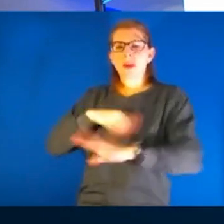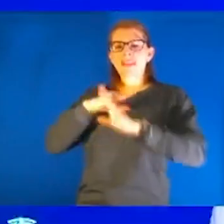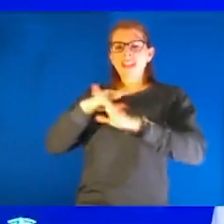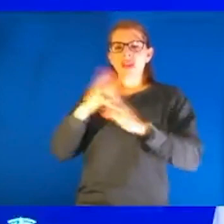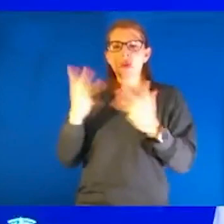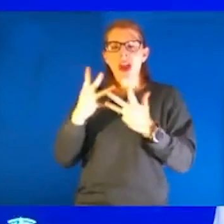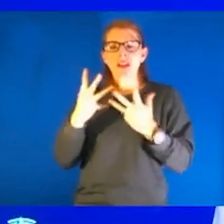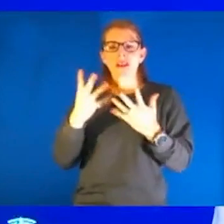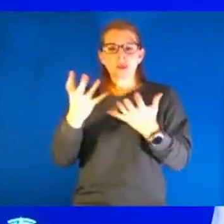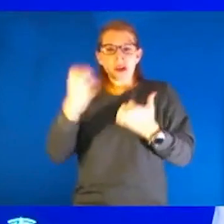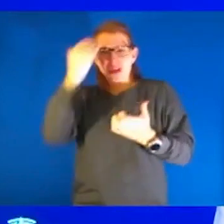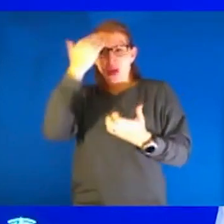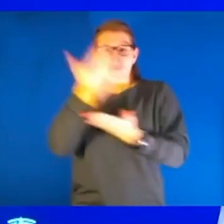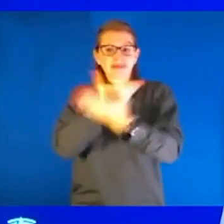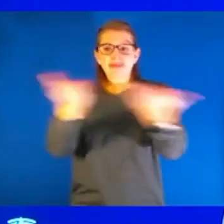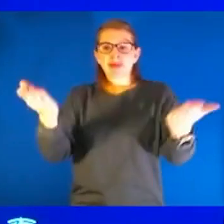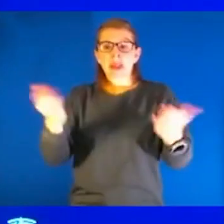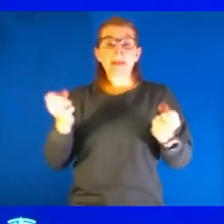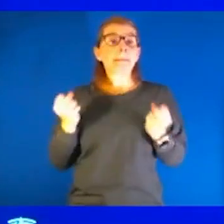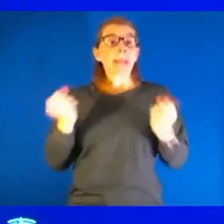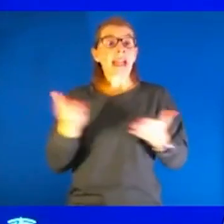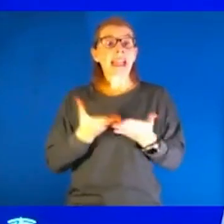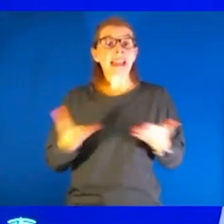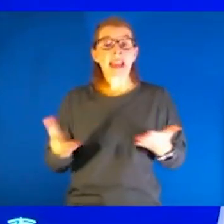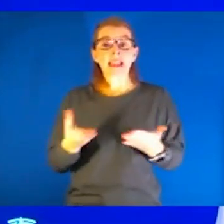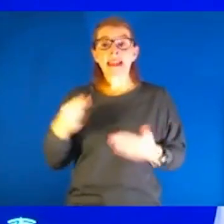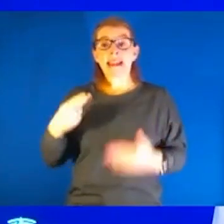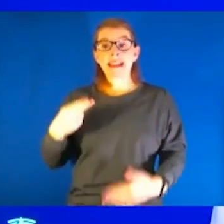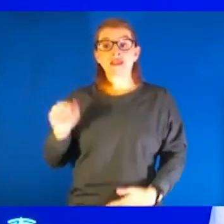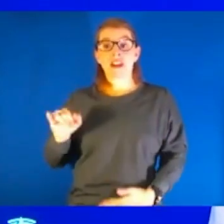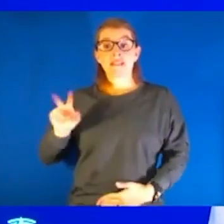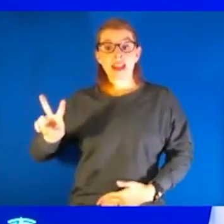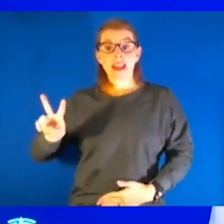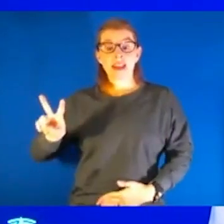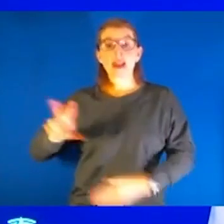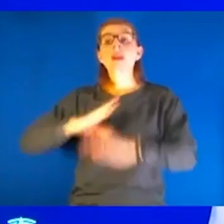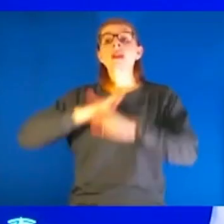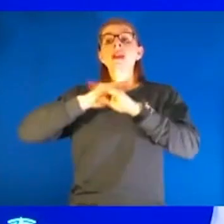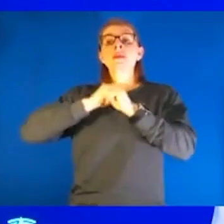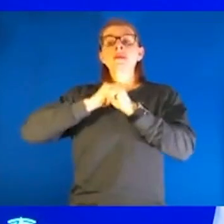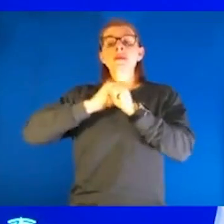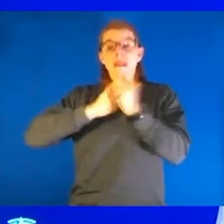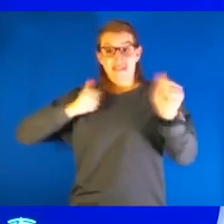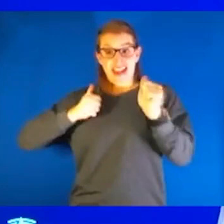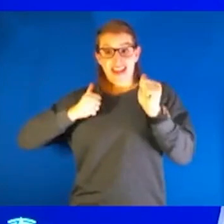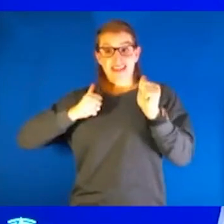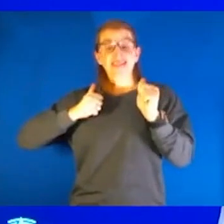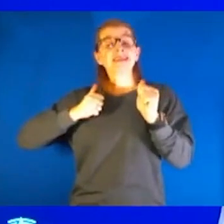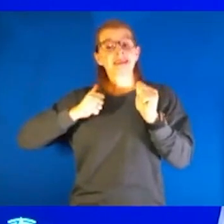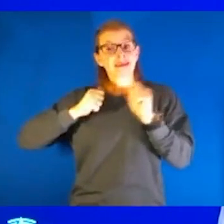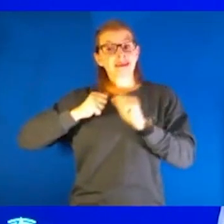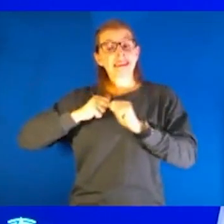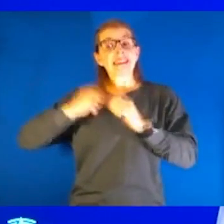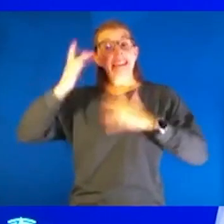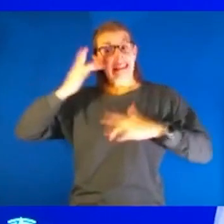There are so many things, but HIV is a preventable disease. We have